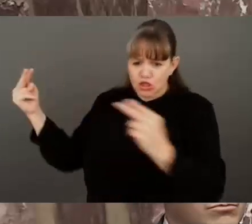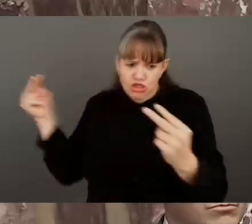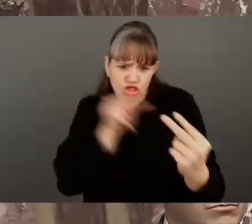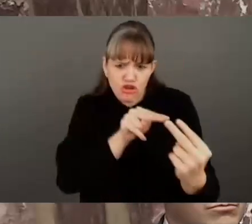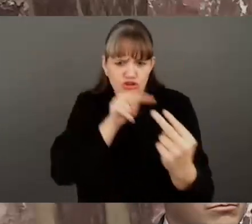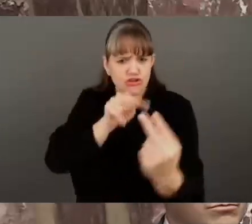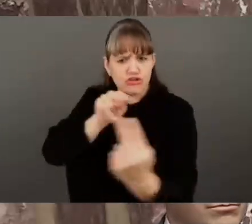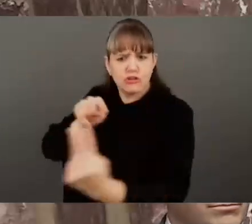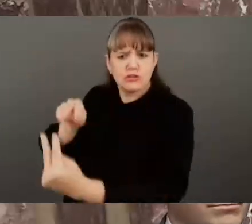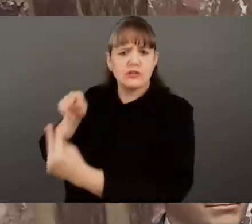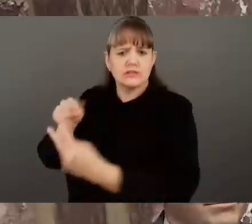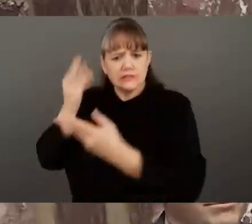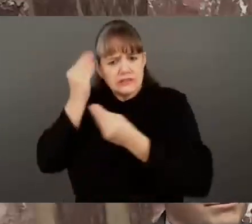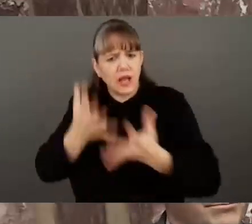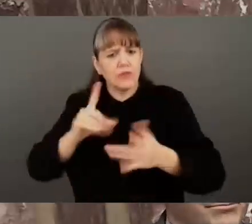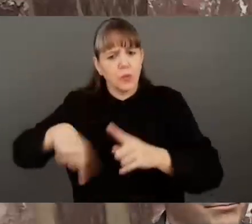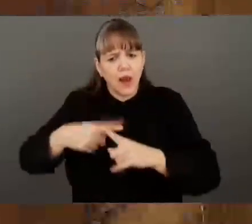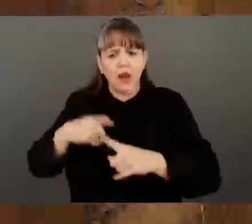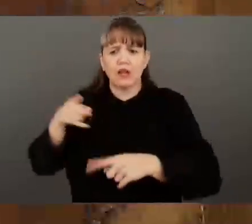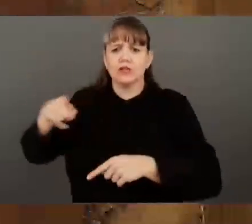stop?